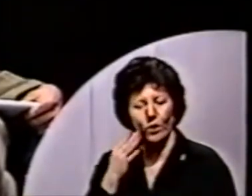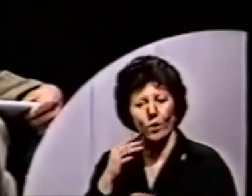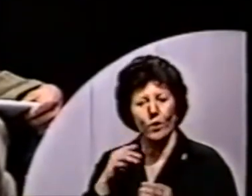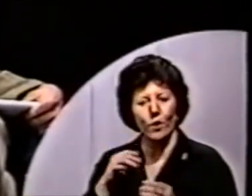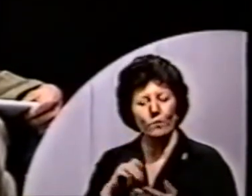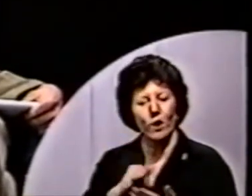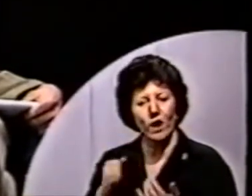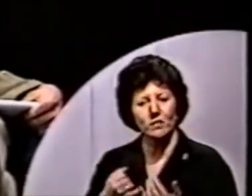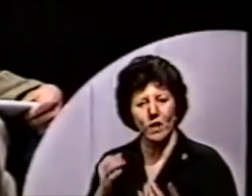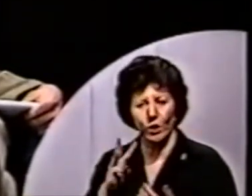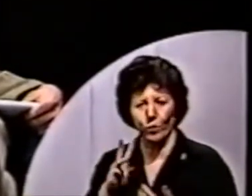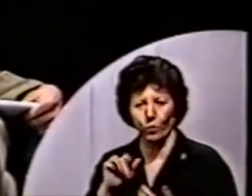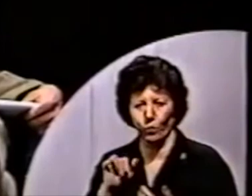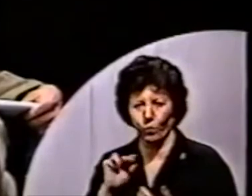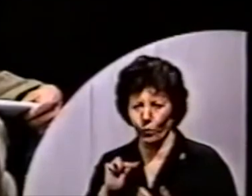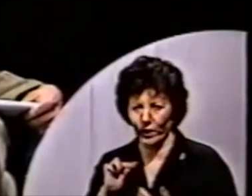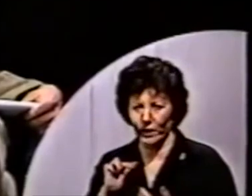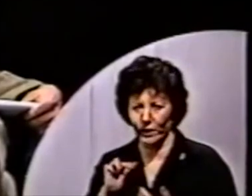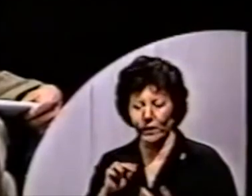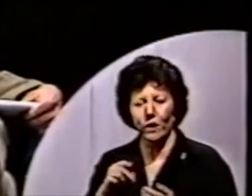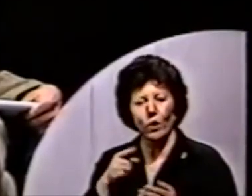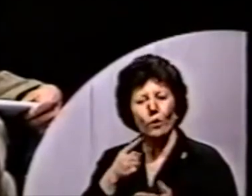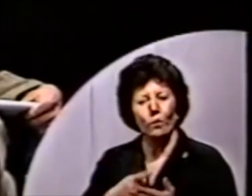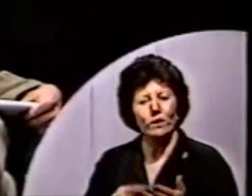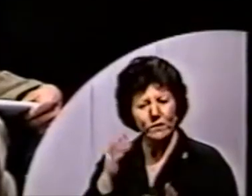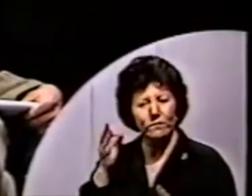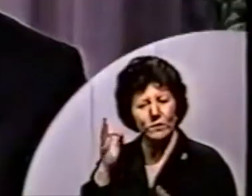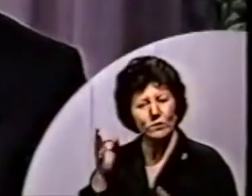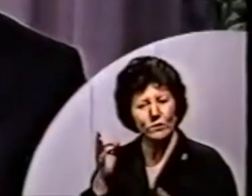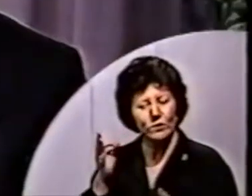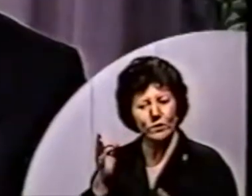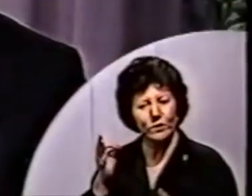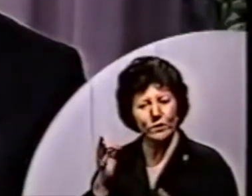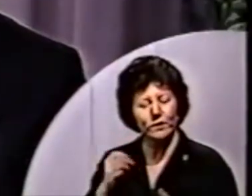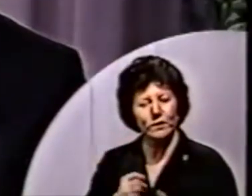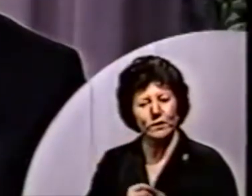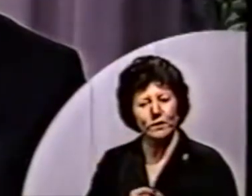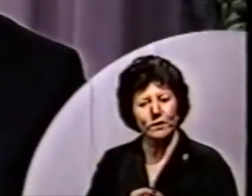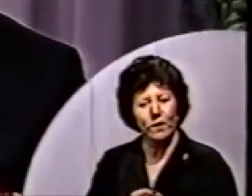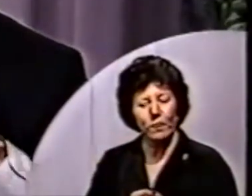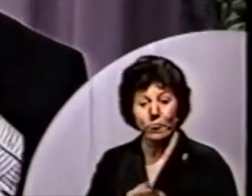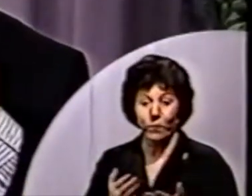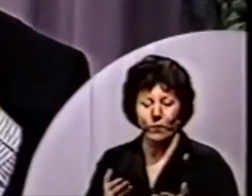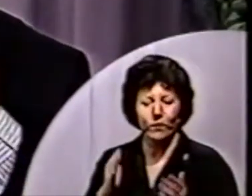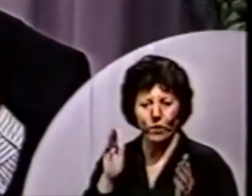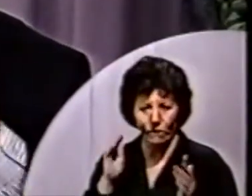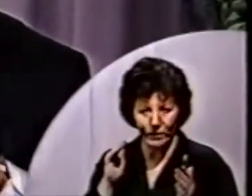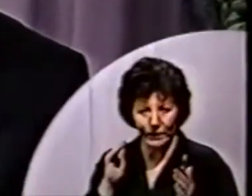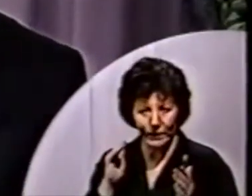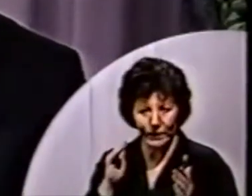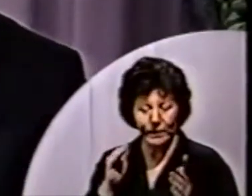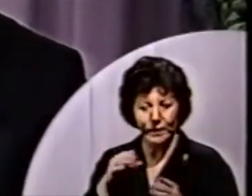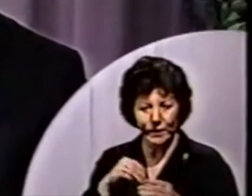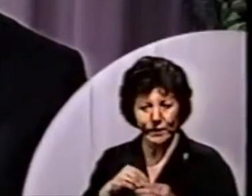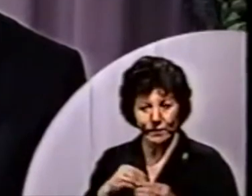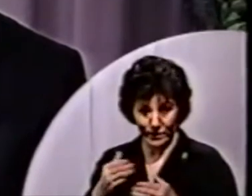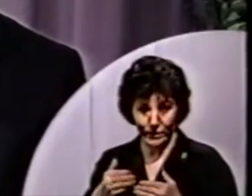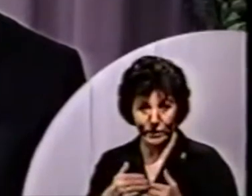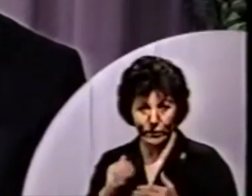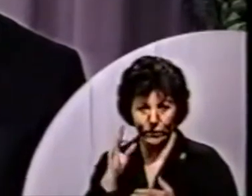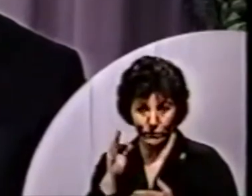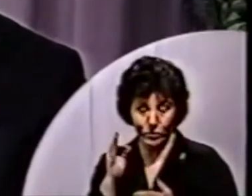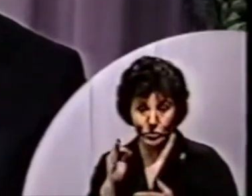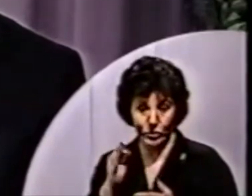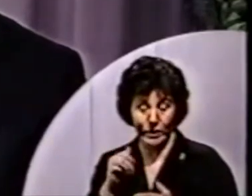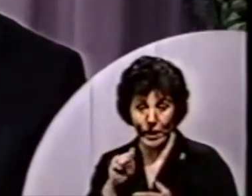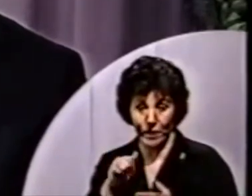WIN, what can we be looking forward to in the future from Project WIN? Well, hopefully, in the very near future, hopefully